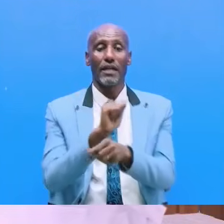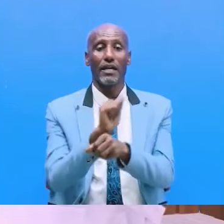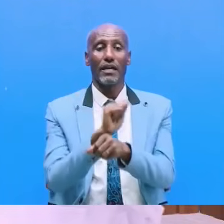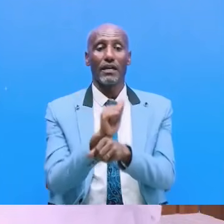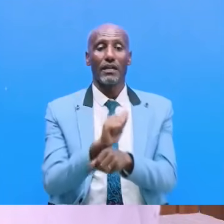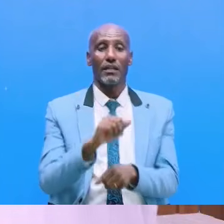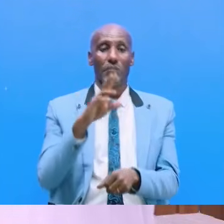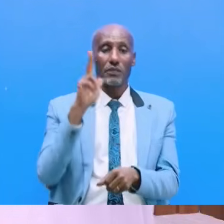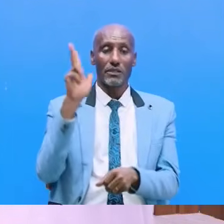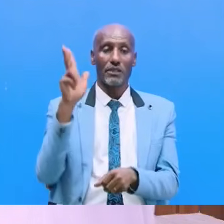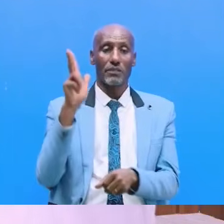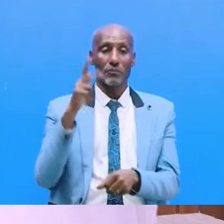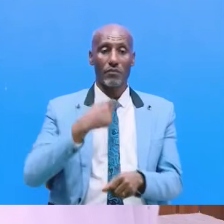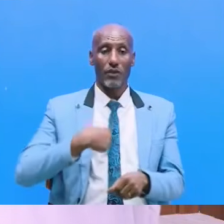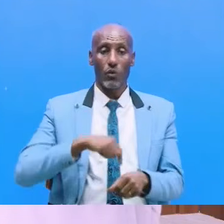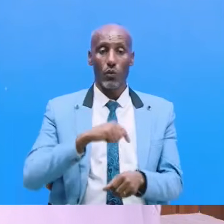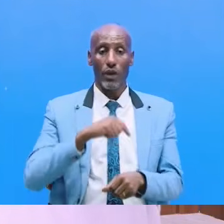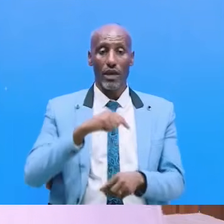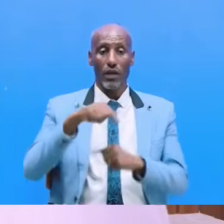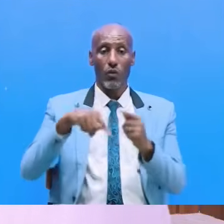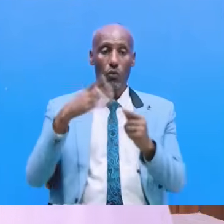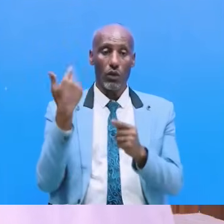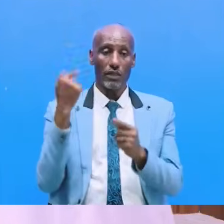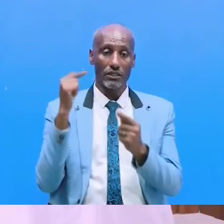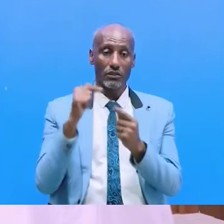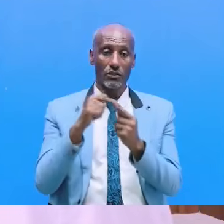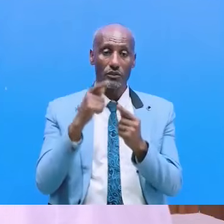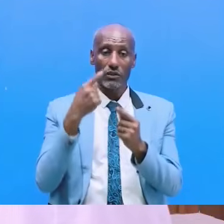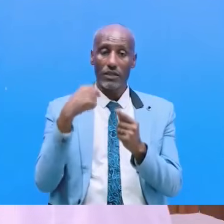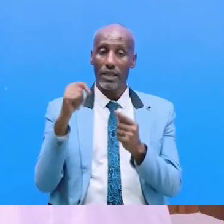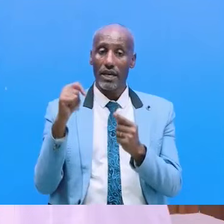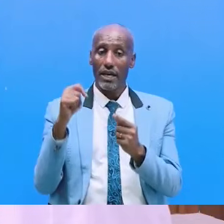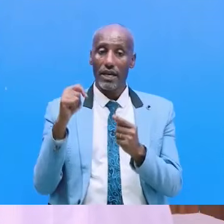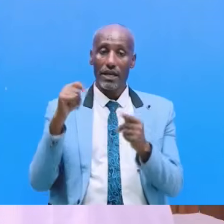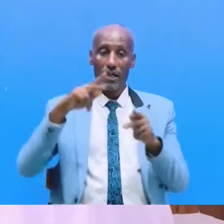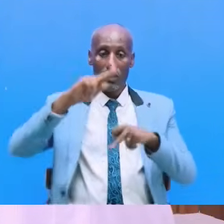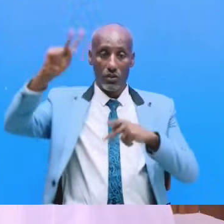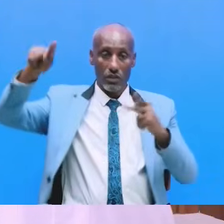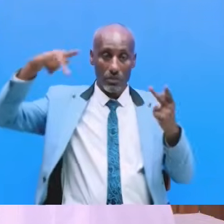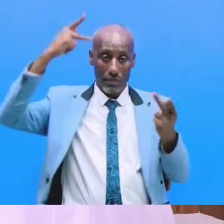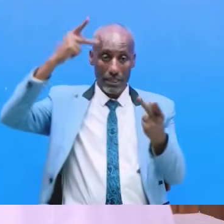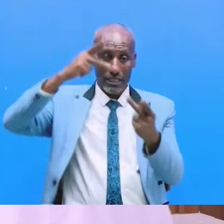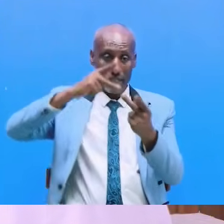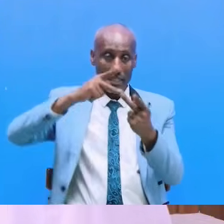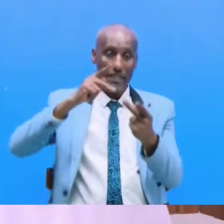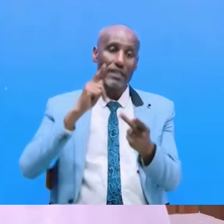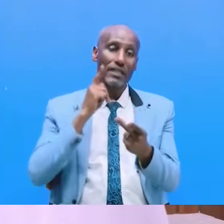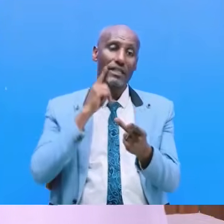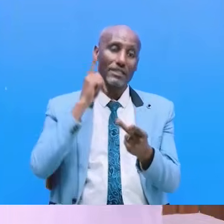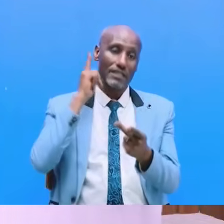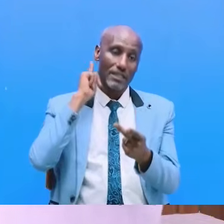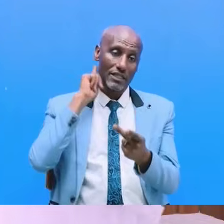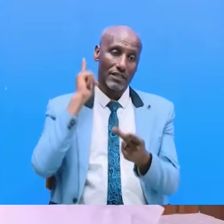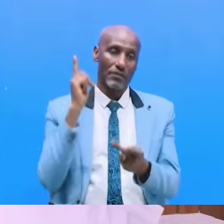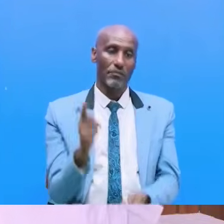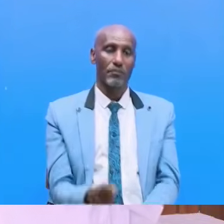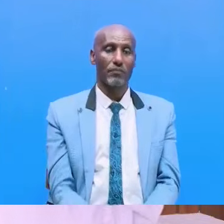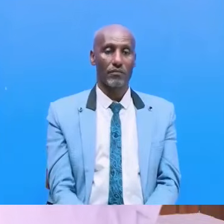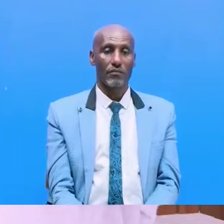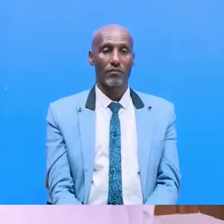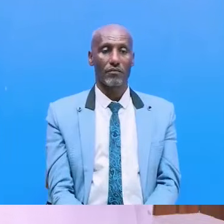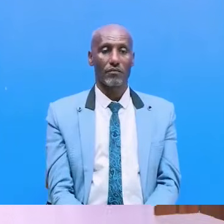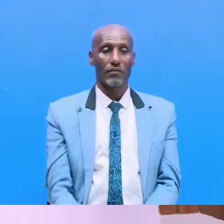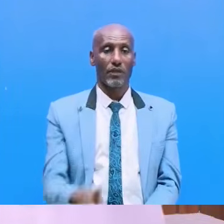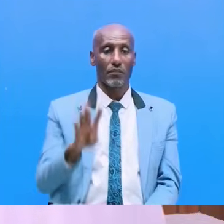Question number 3. We went to the park yesterday. We went to the park yesterday. Here is question